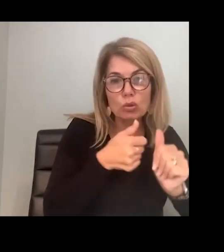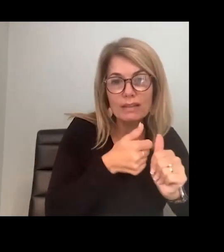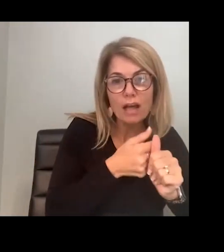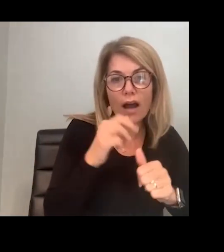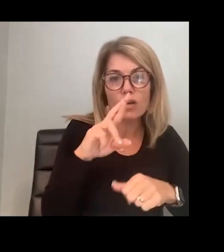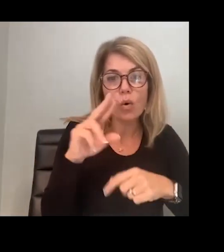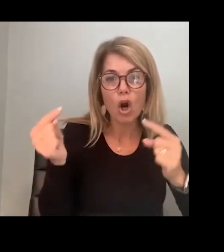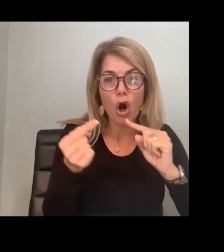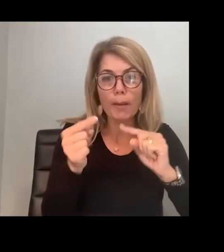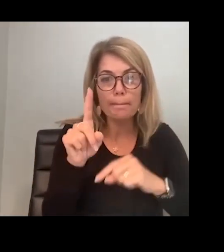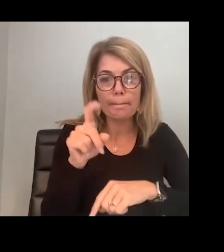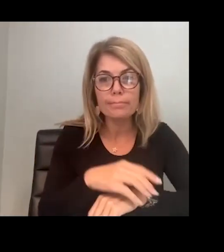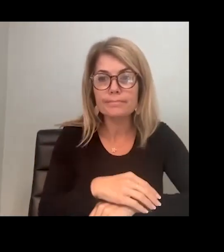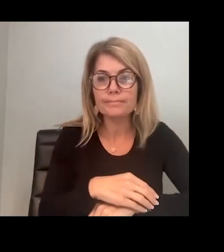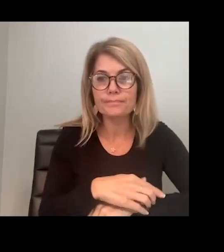Andrea Dennis?